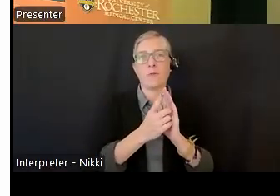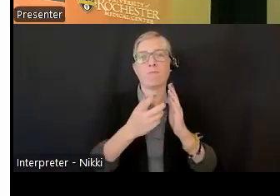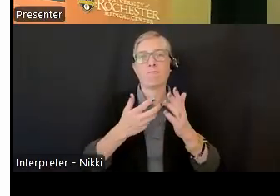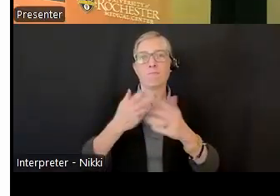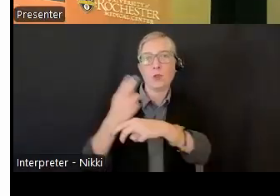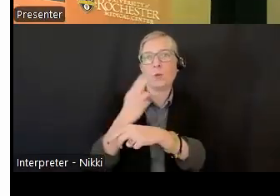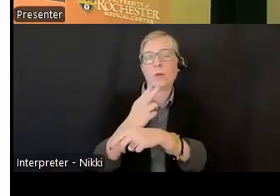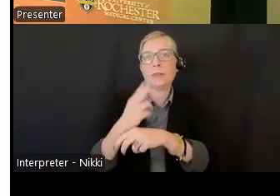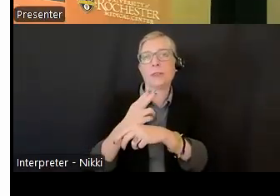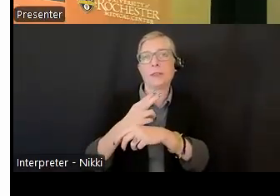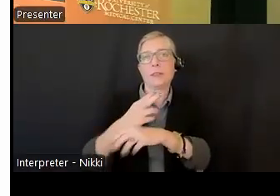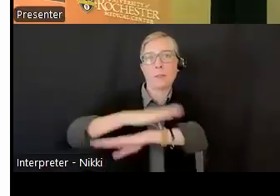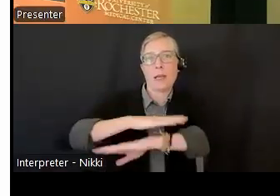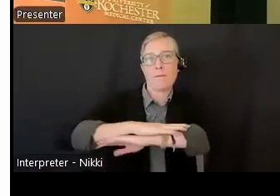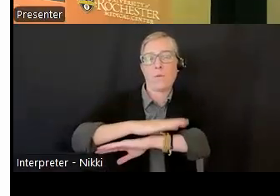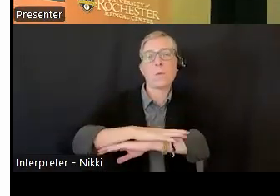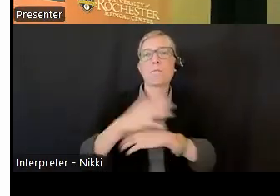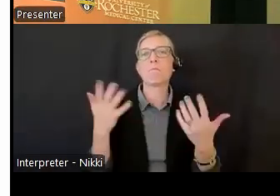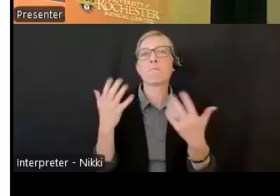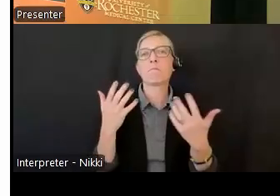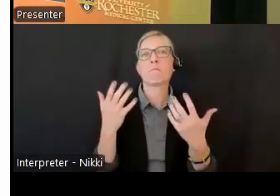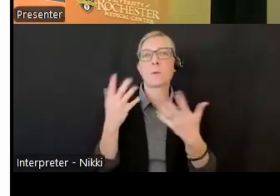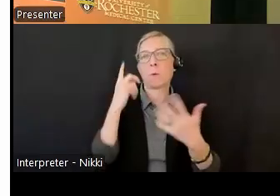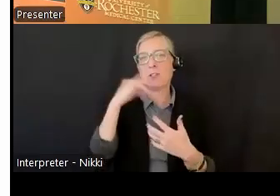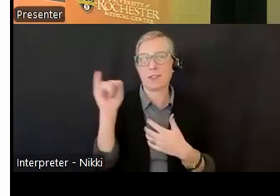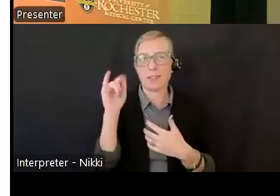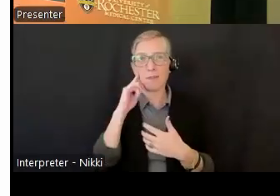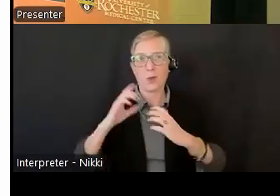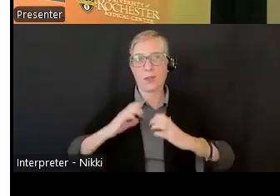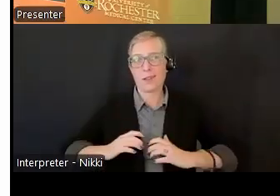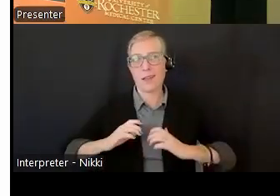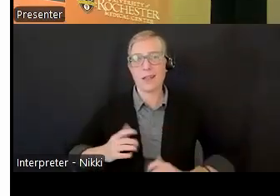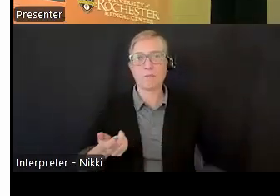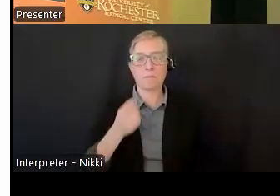the client sees. So one second.